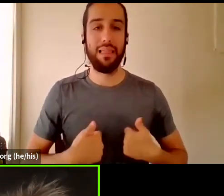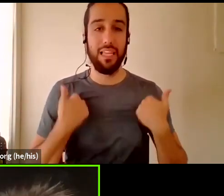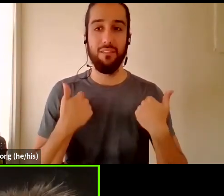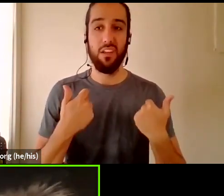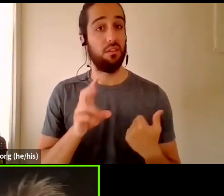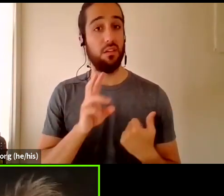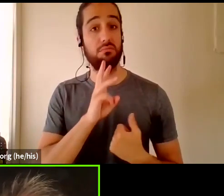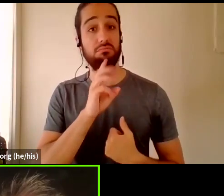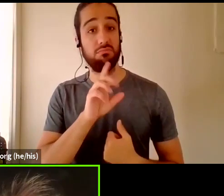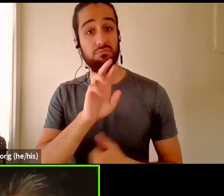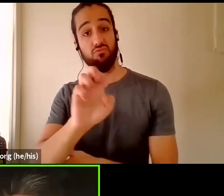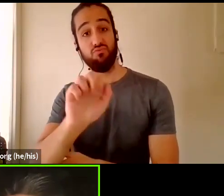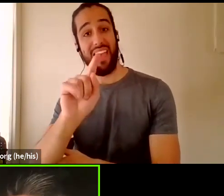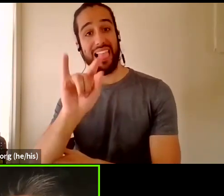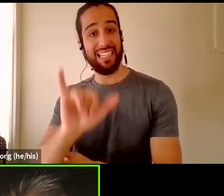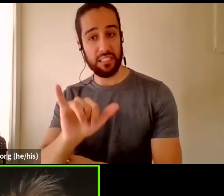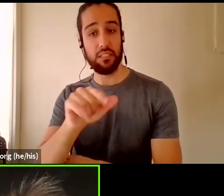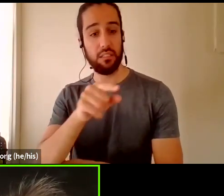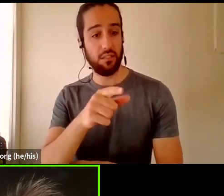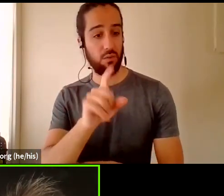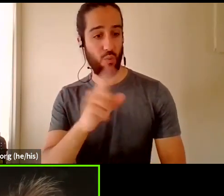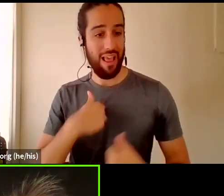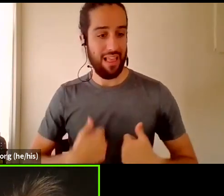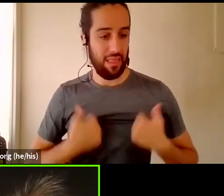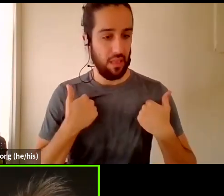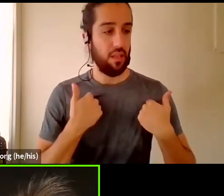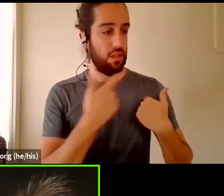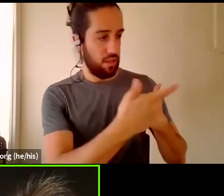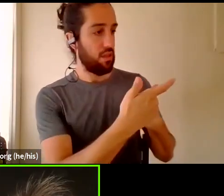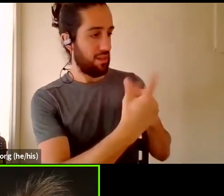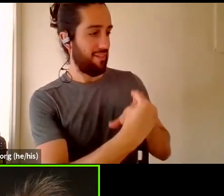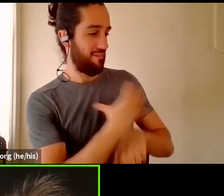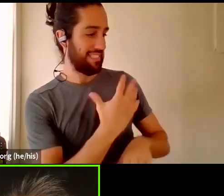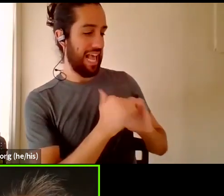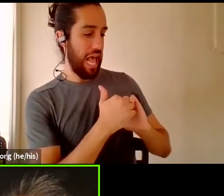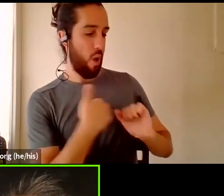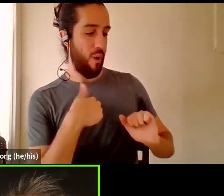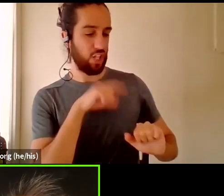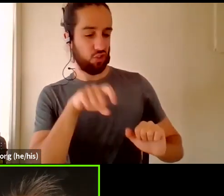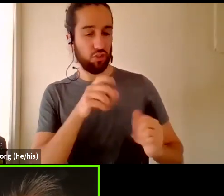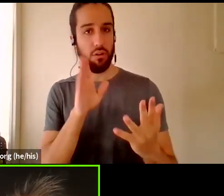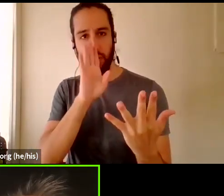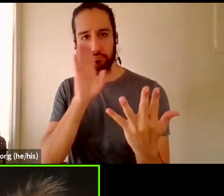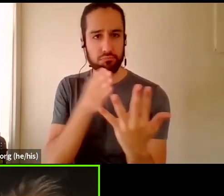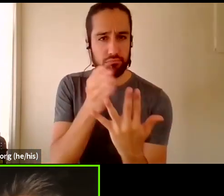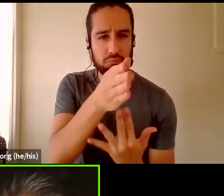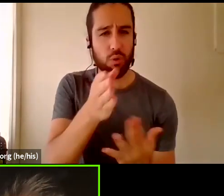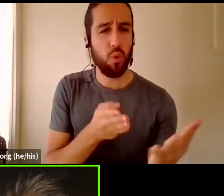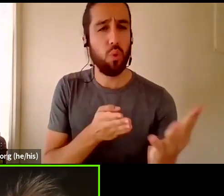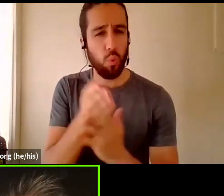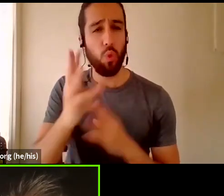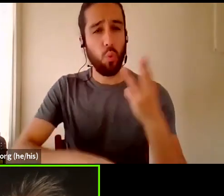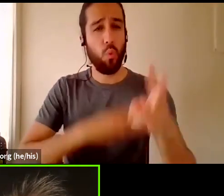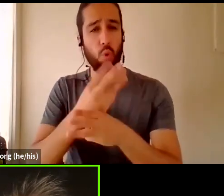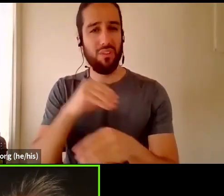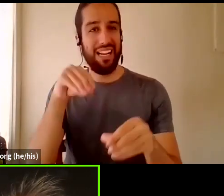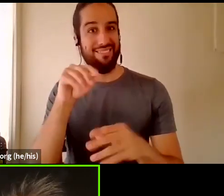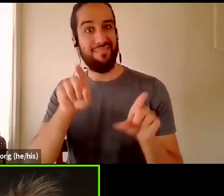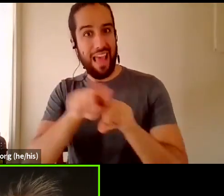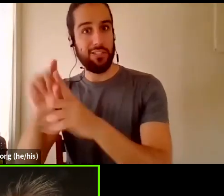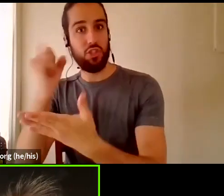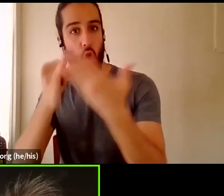I live informs how I need to move through the world as an artist, right? I'm in a really crowded